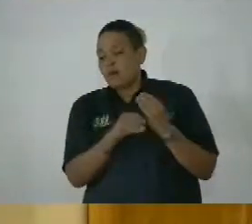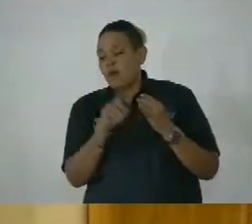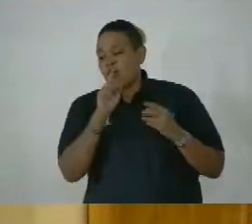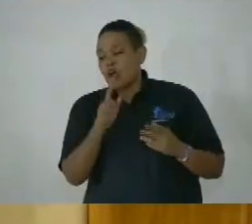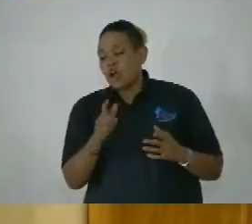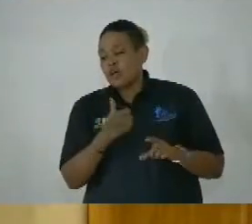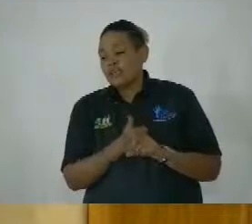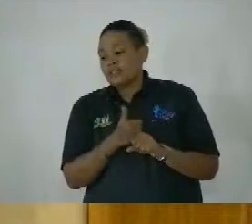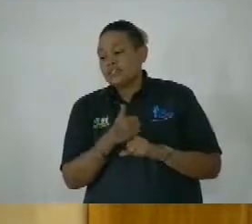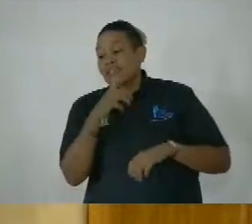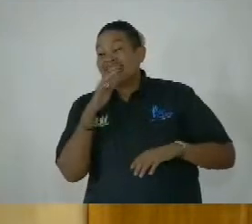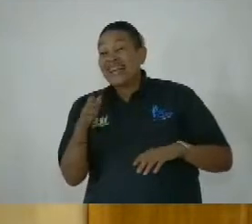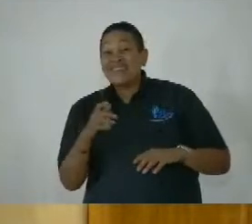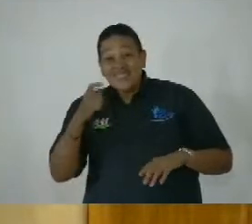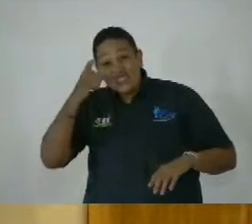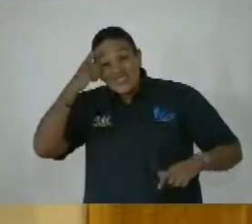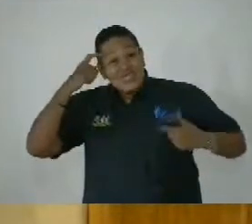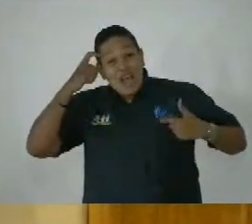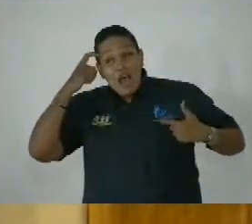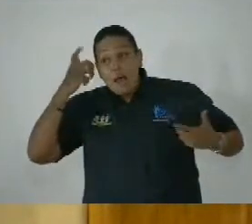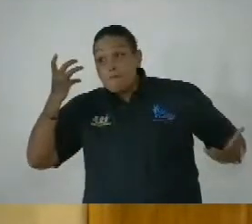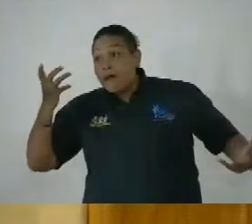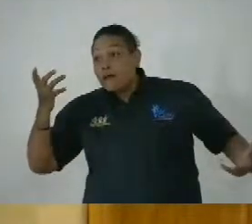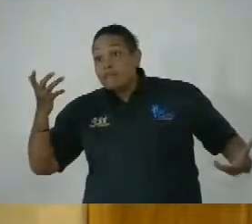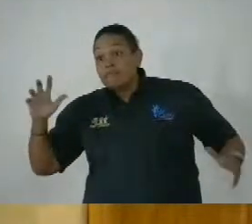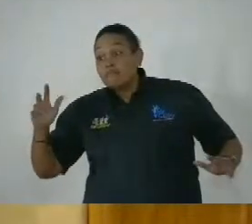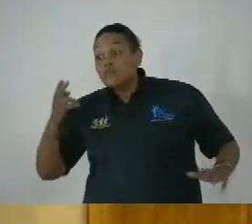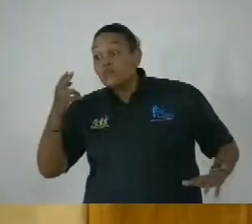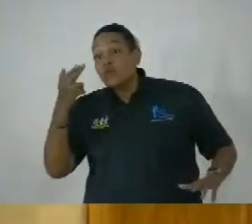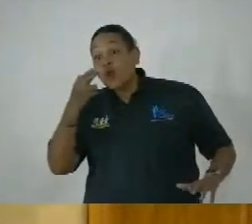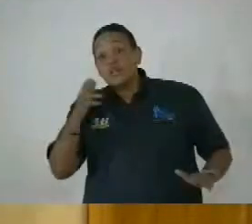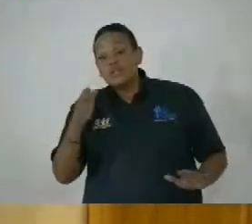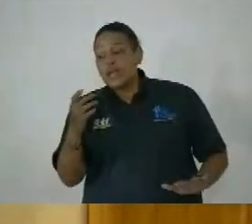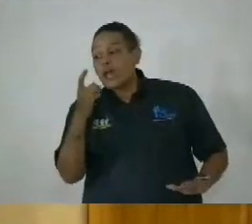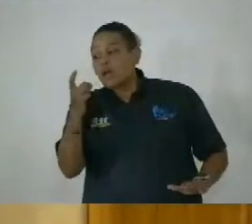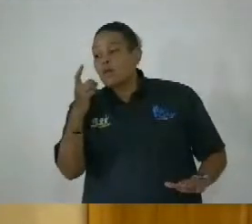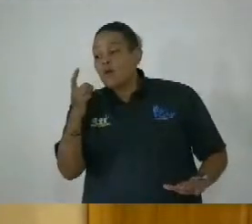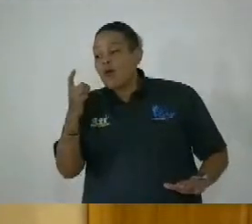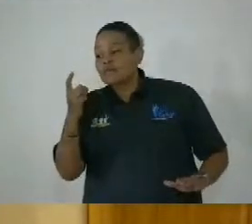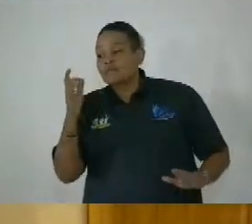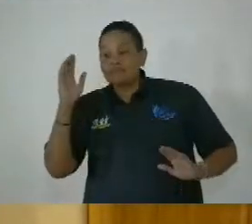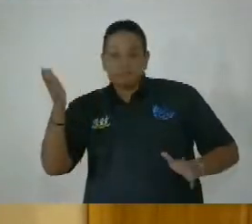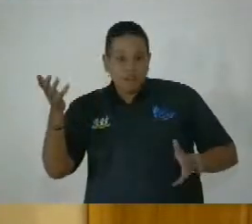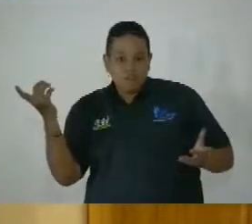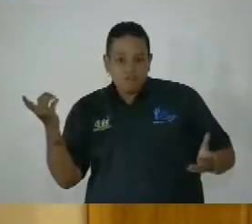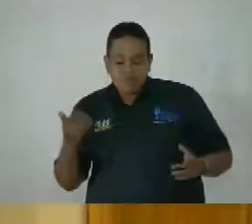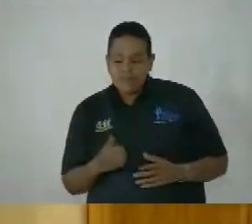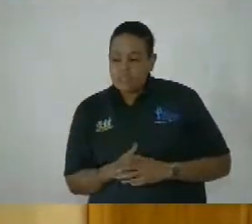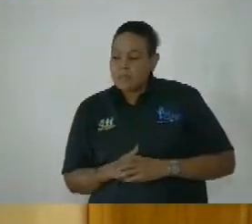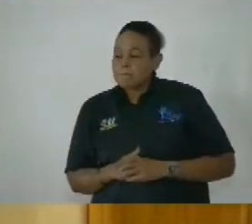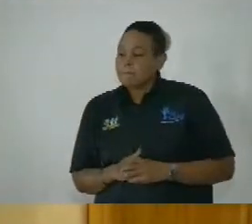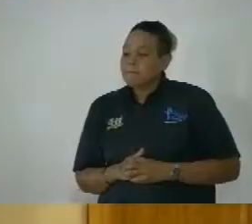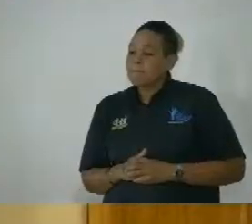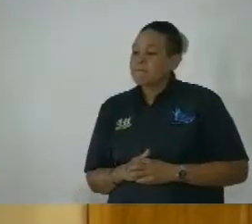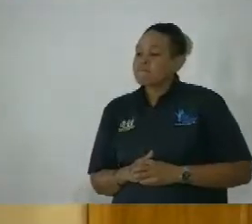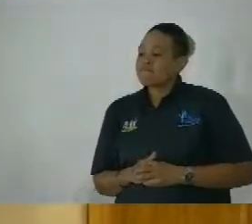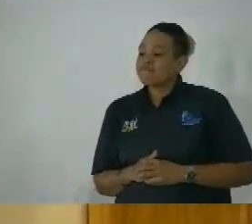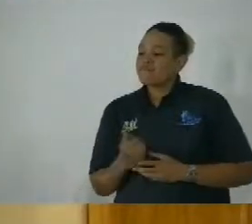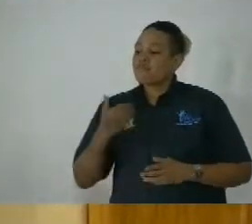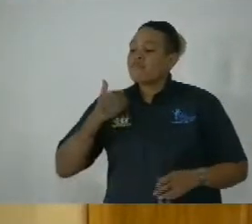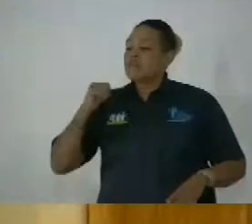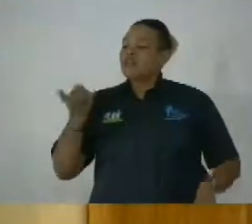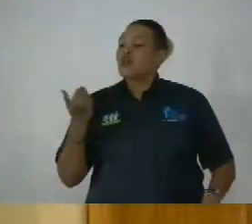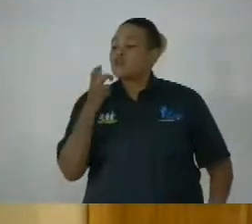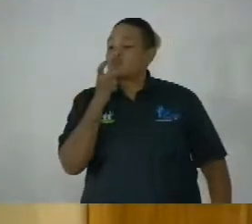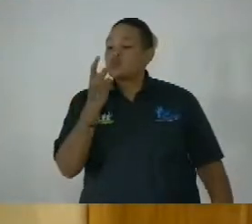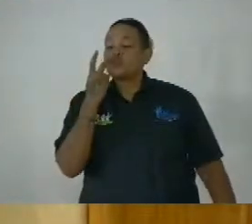was unbearable. Two are dead by the gun and one in jail. I have another today who saw his